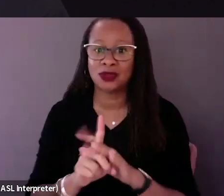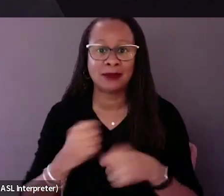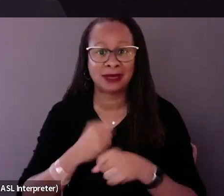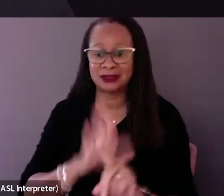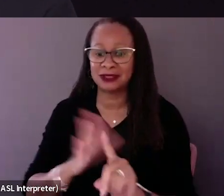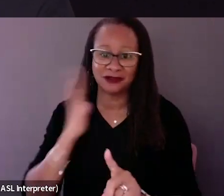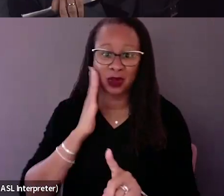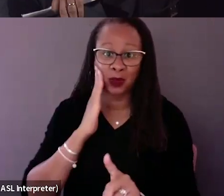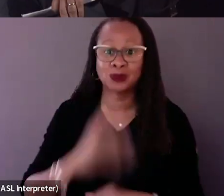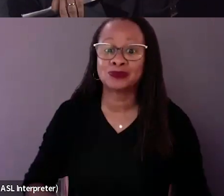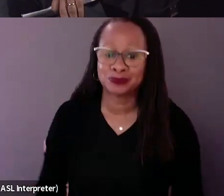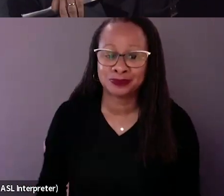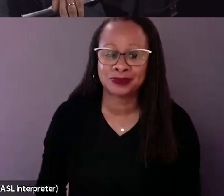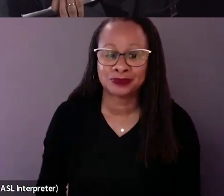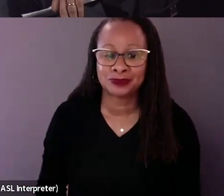themselves.